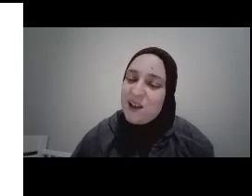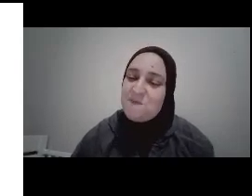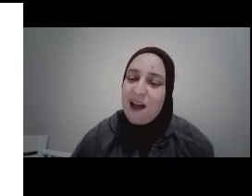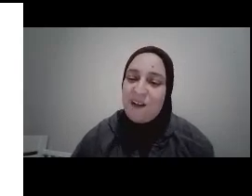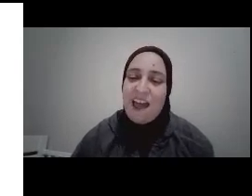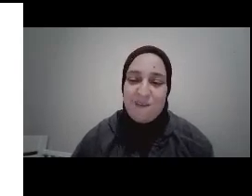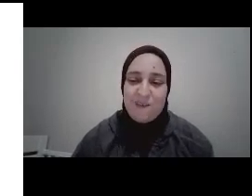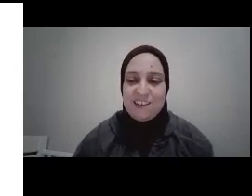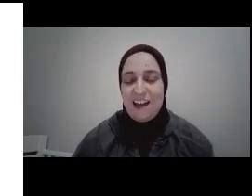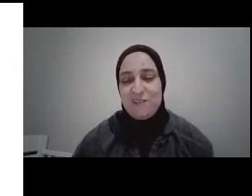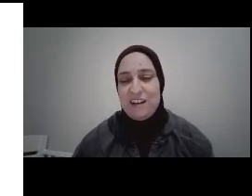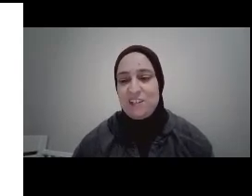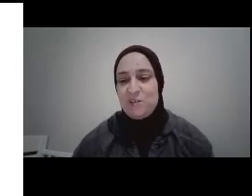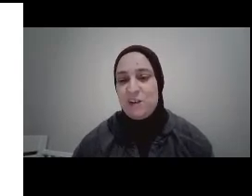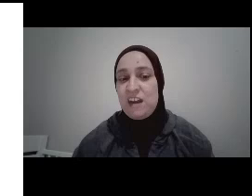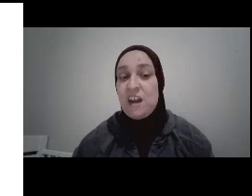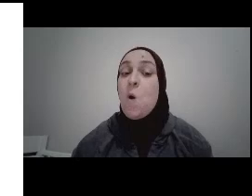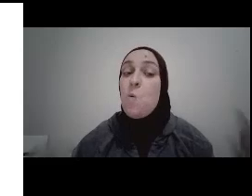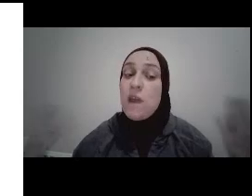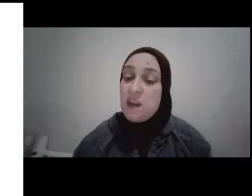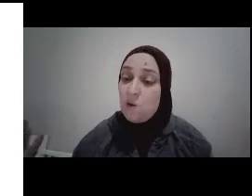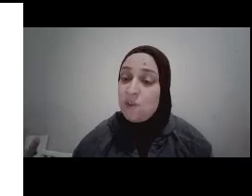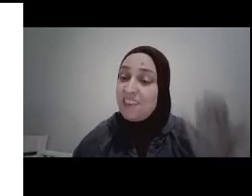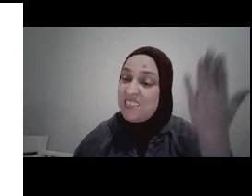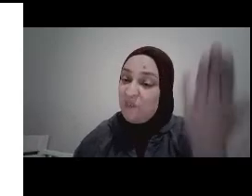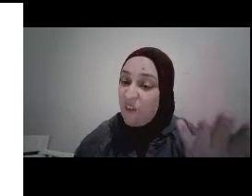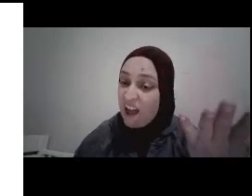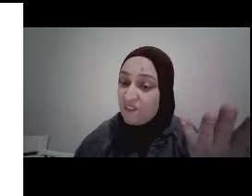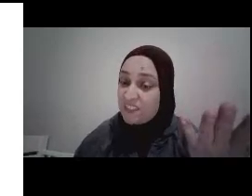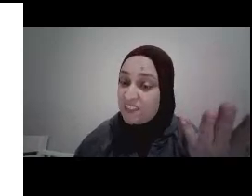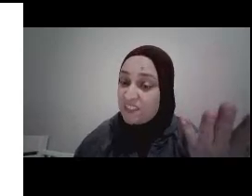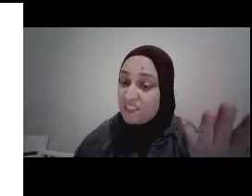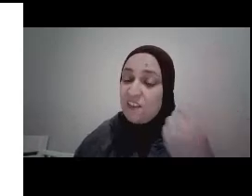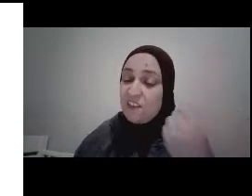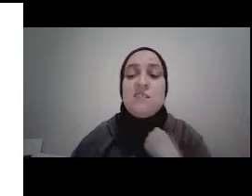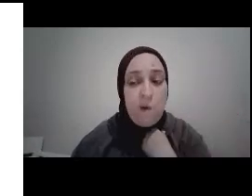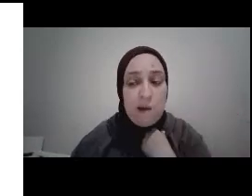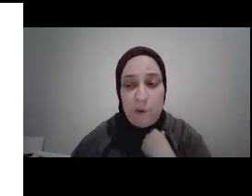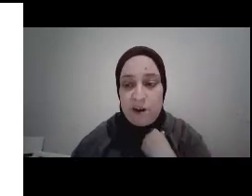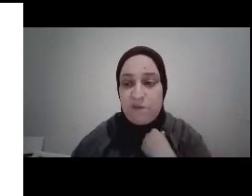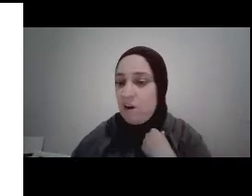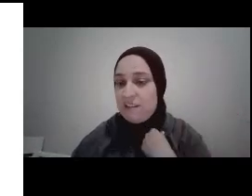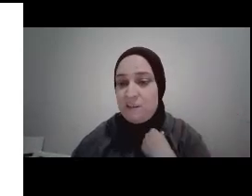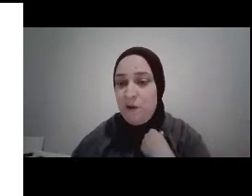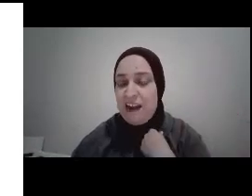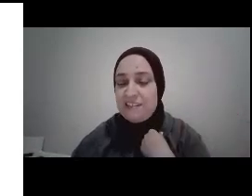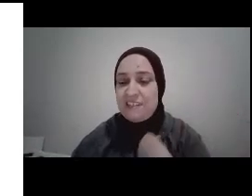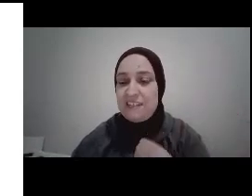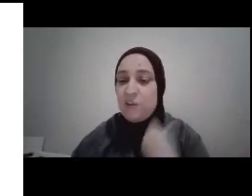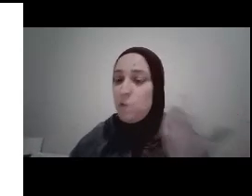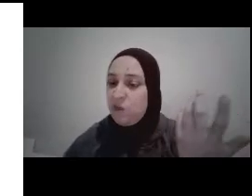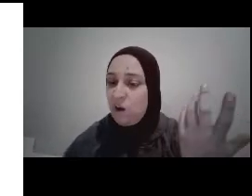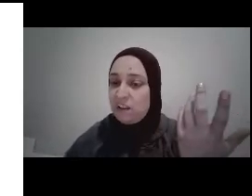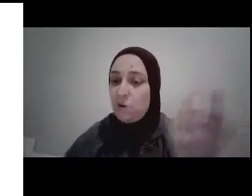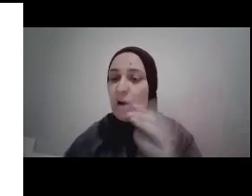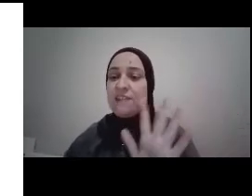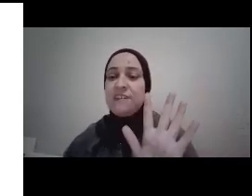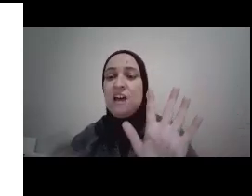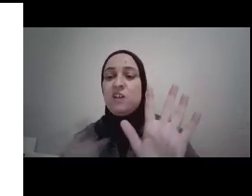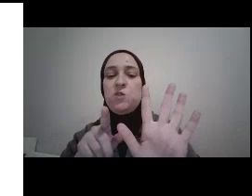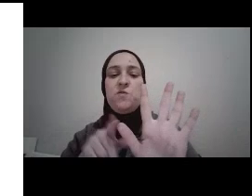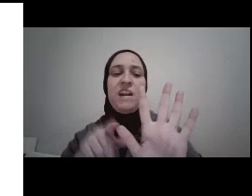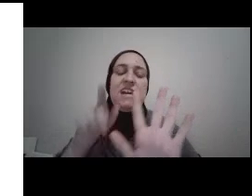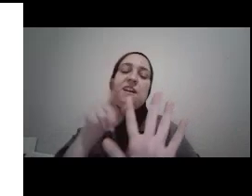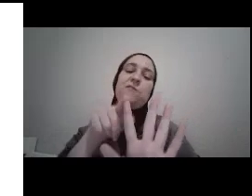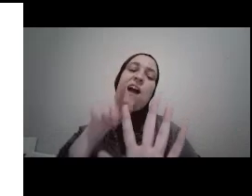little bit about every child ready to read. We know that these five skills are so important for us to practice together with our little